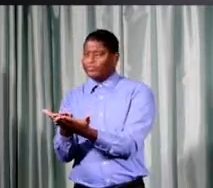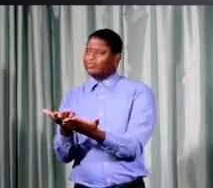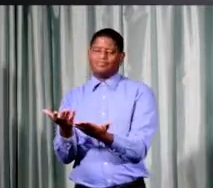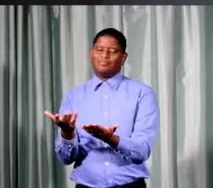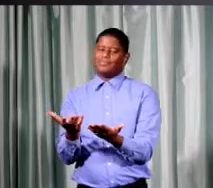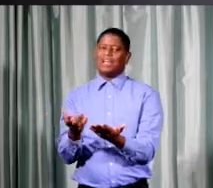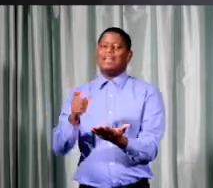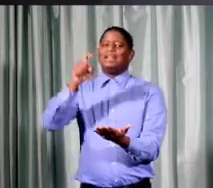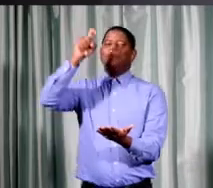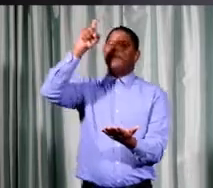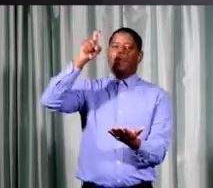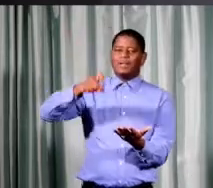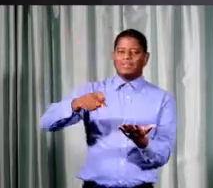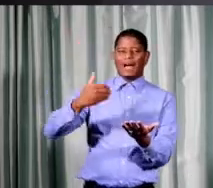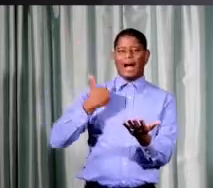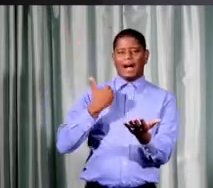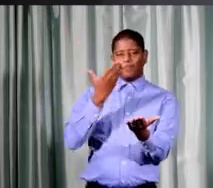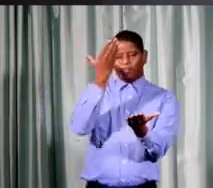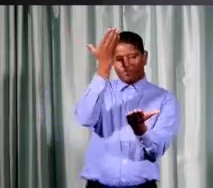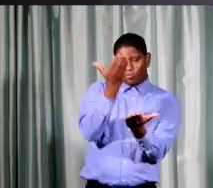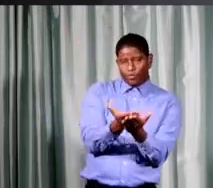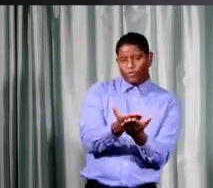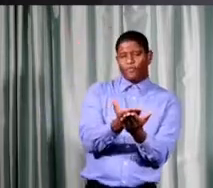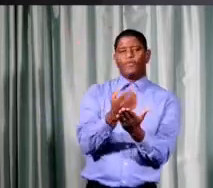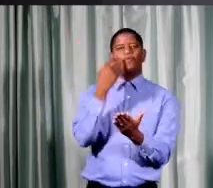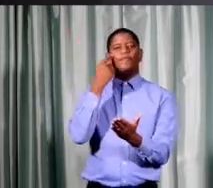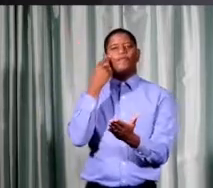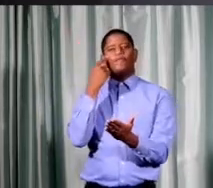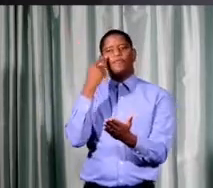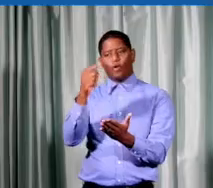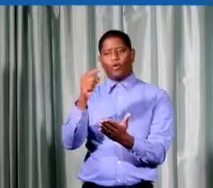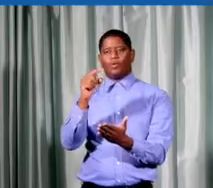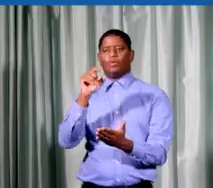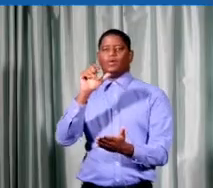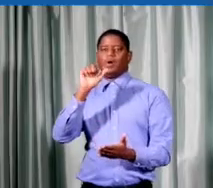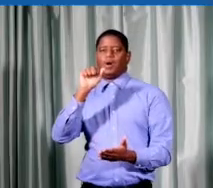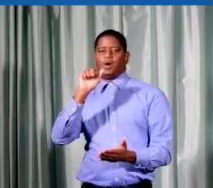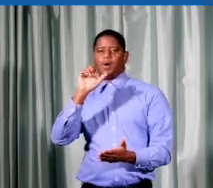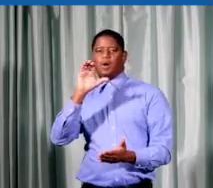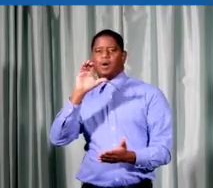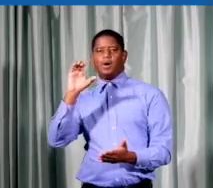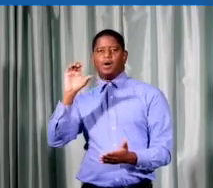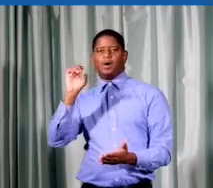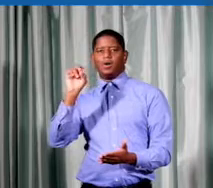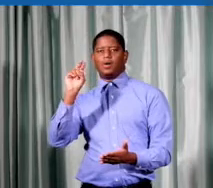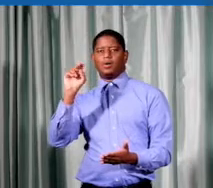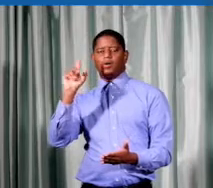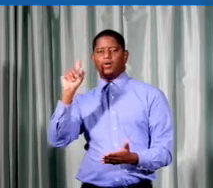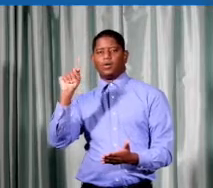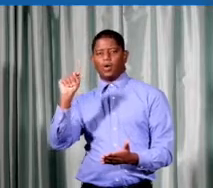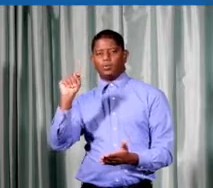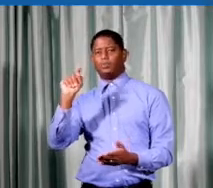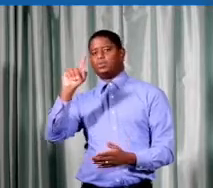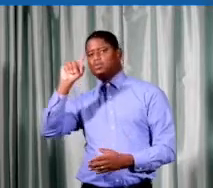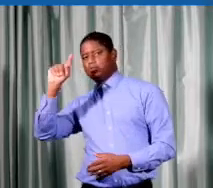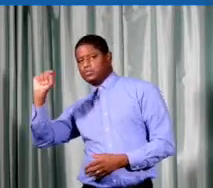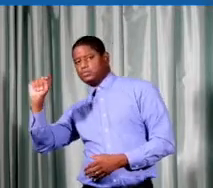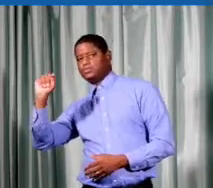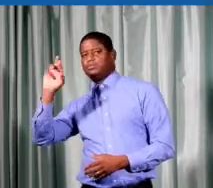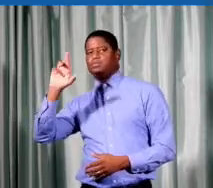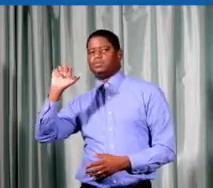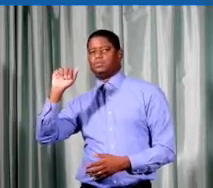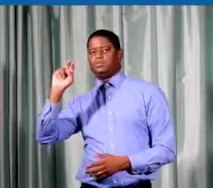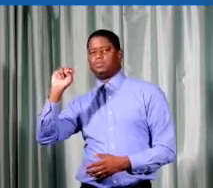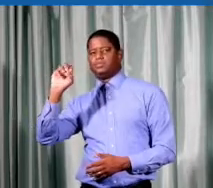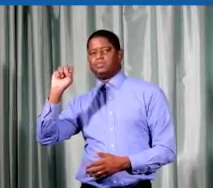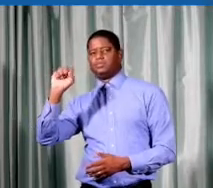Accounting equation, we just met it. A is equal to L plus E. Luca built